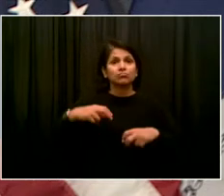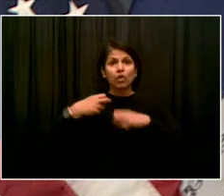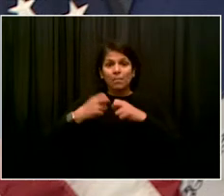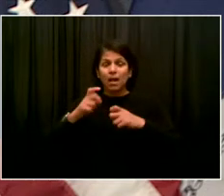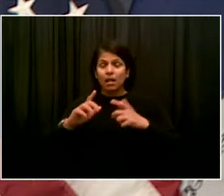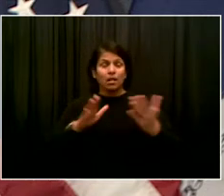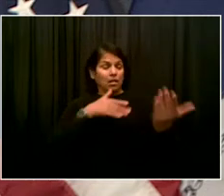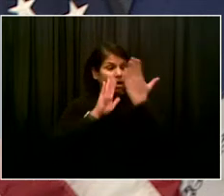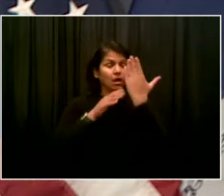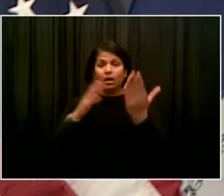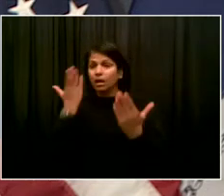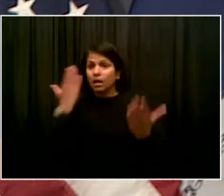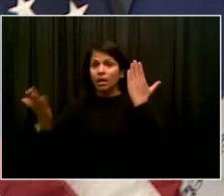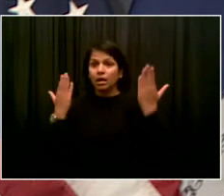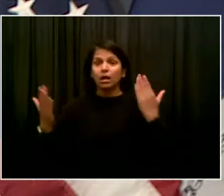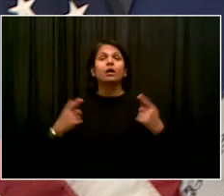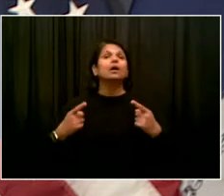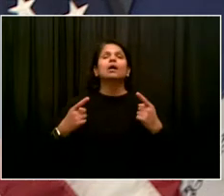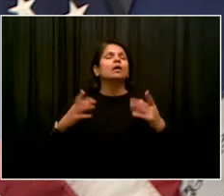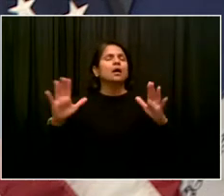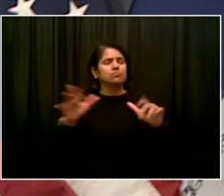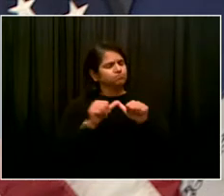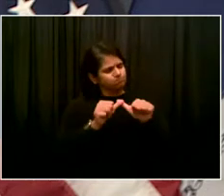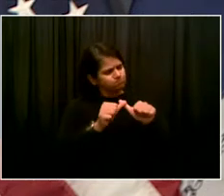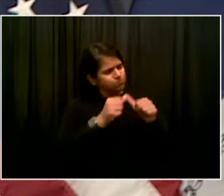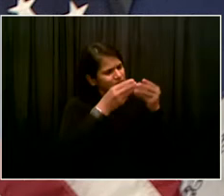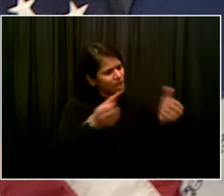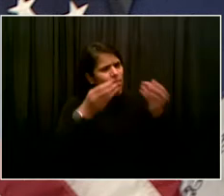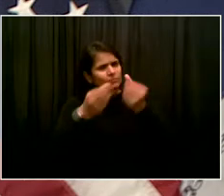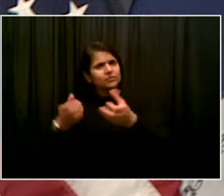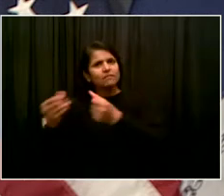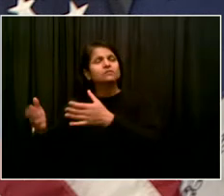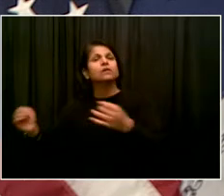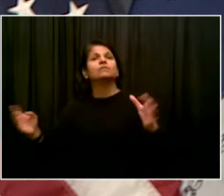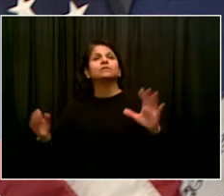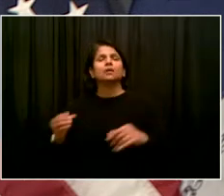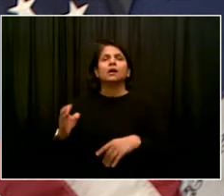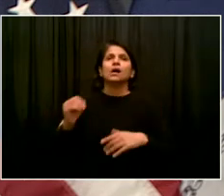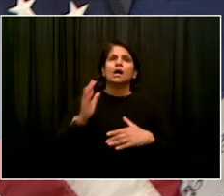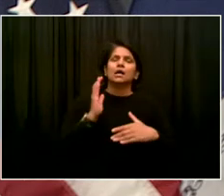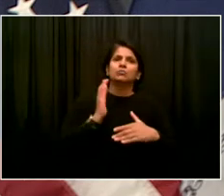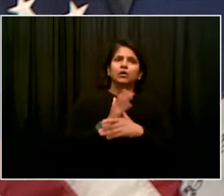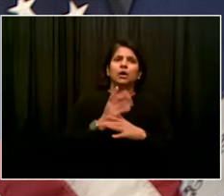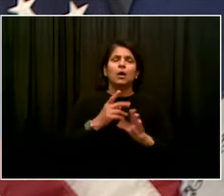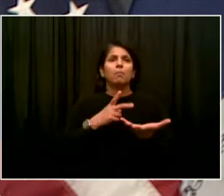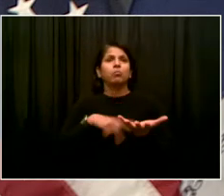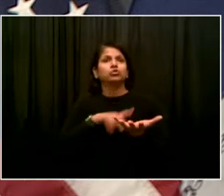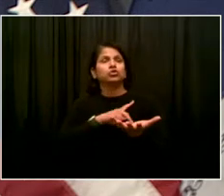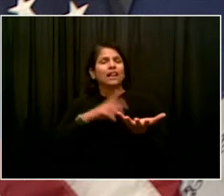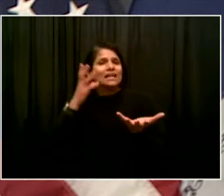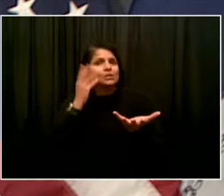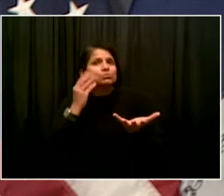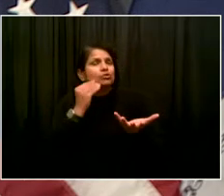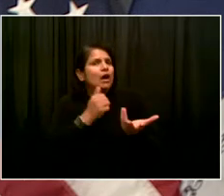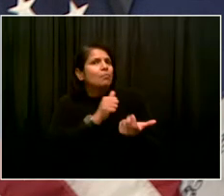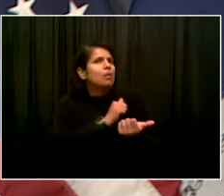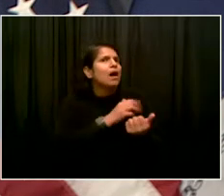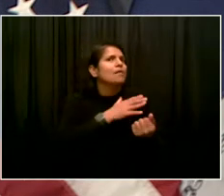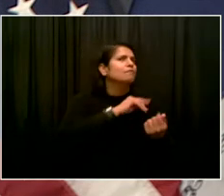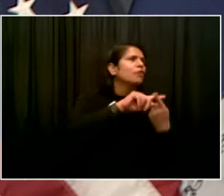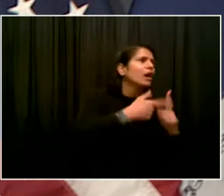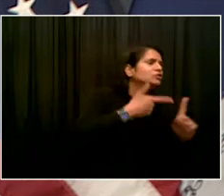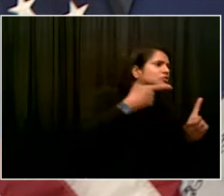it, and yet they still do this incredibly difficult and at times dangerous work because they want to create a safer New York